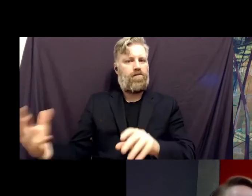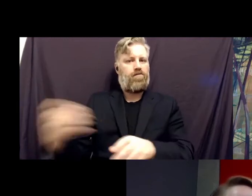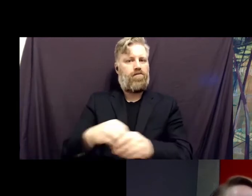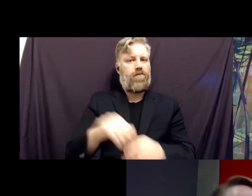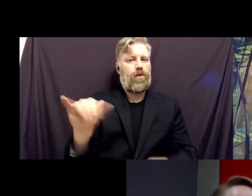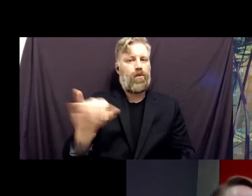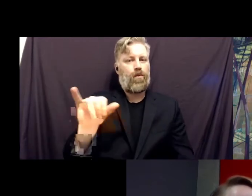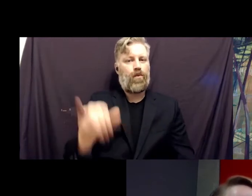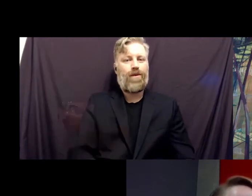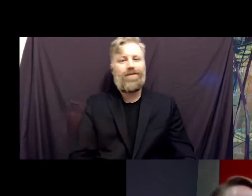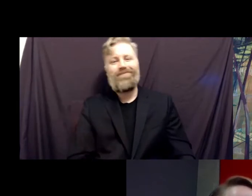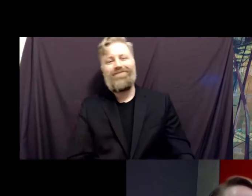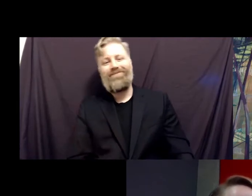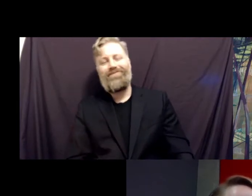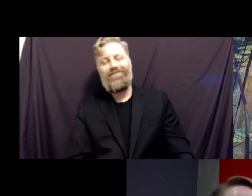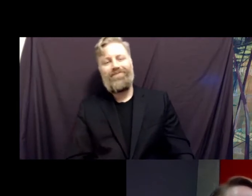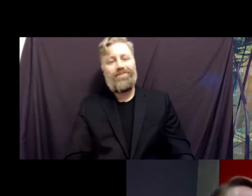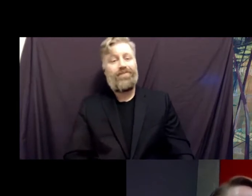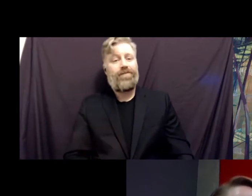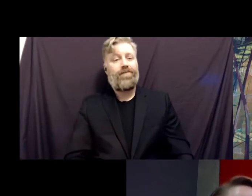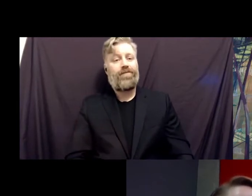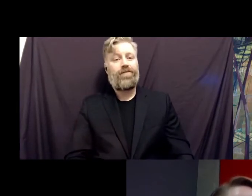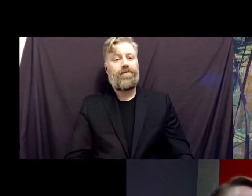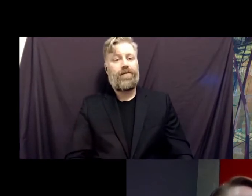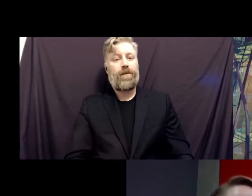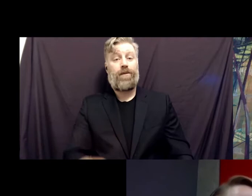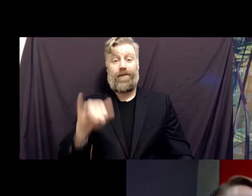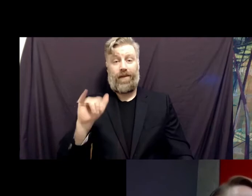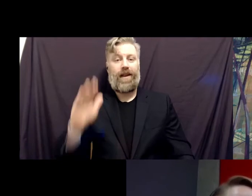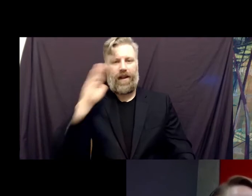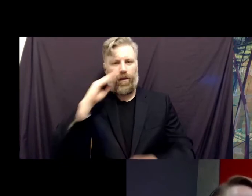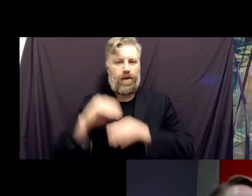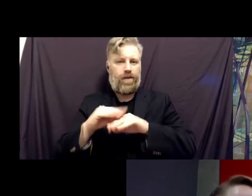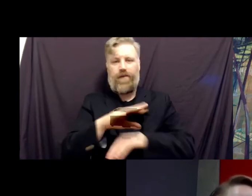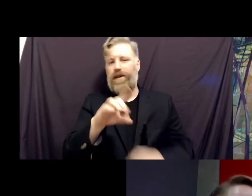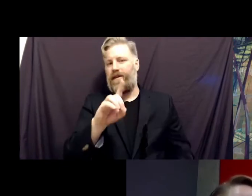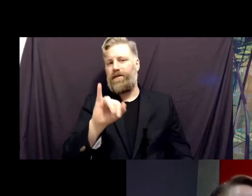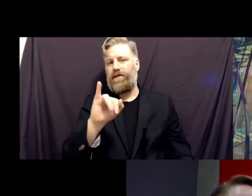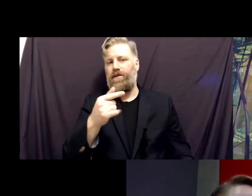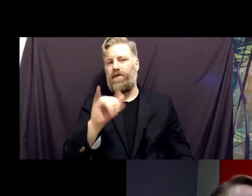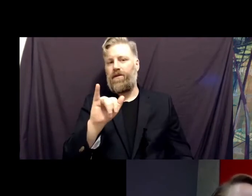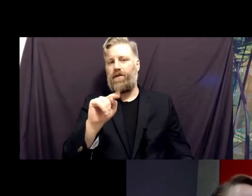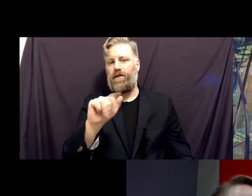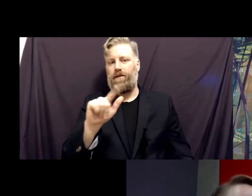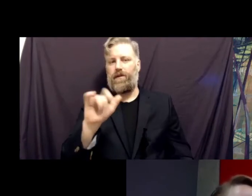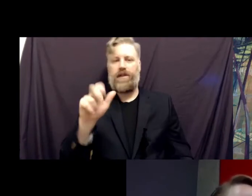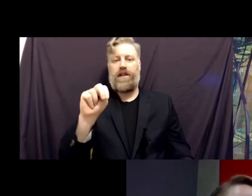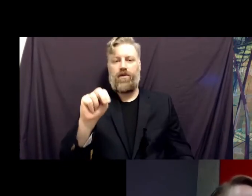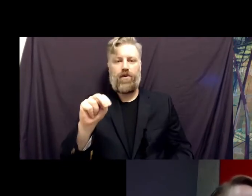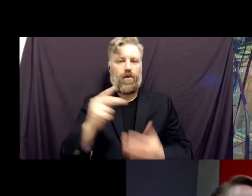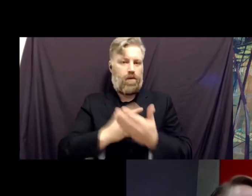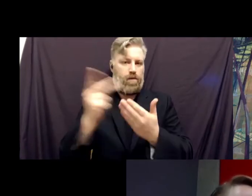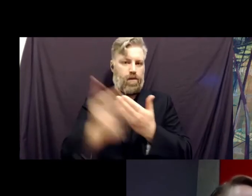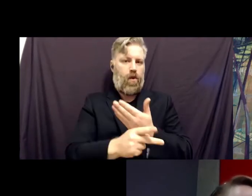This will all play a role into the digitalization program and our future